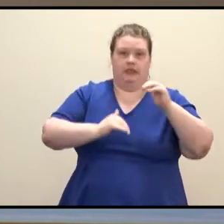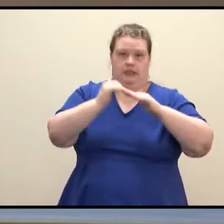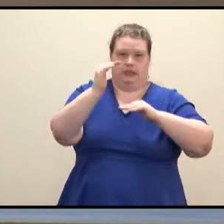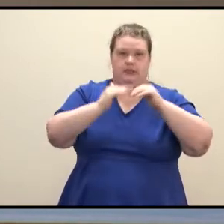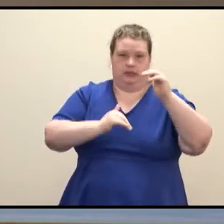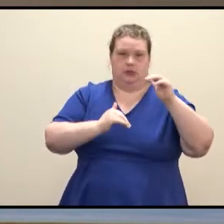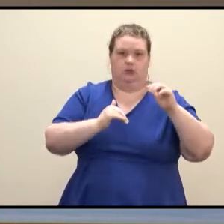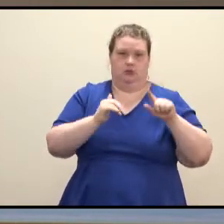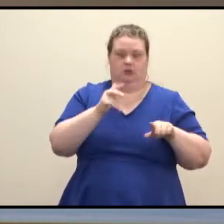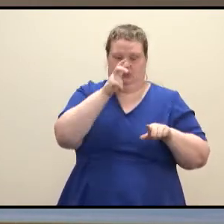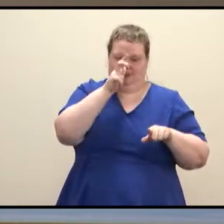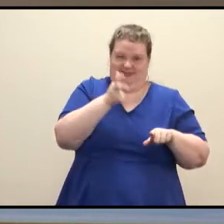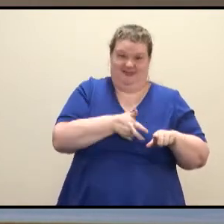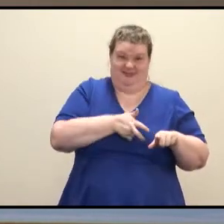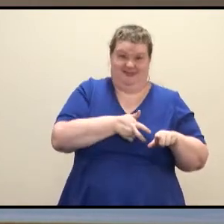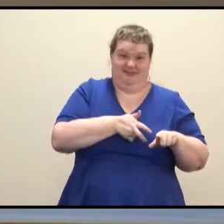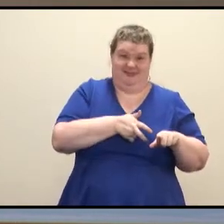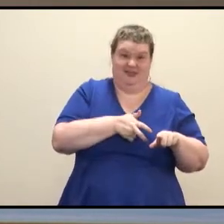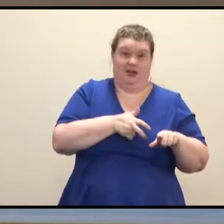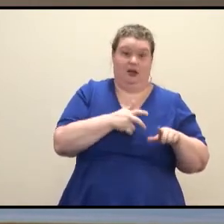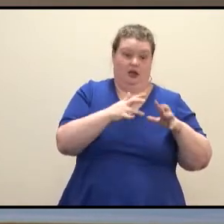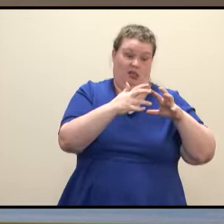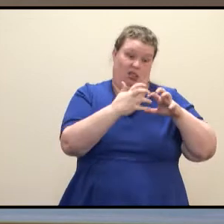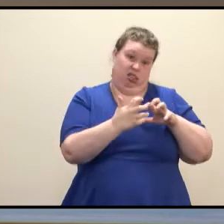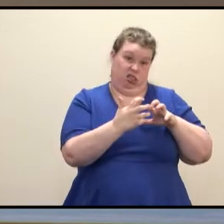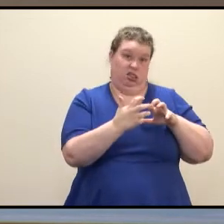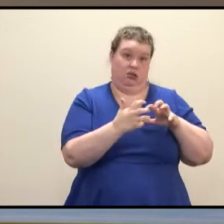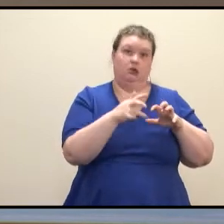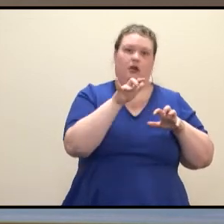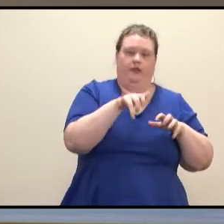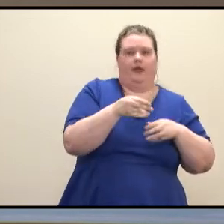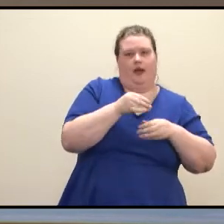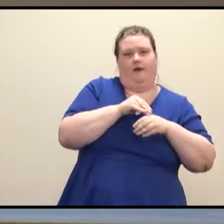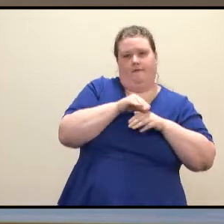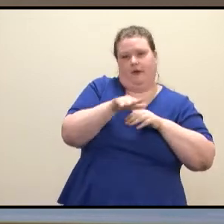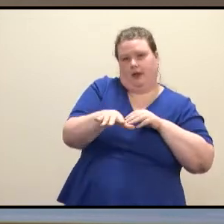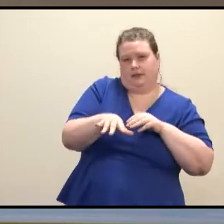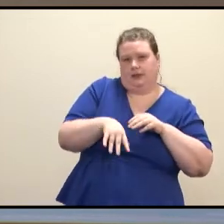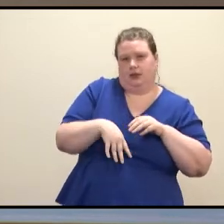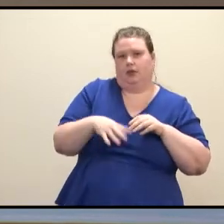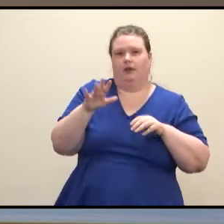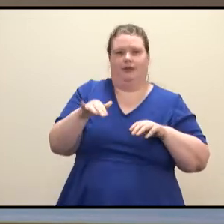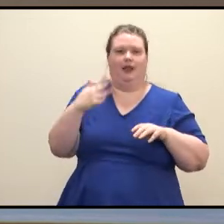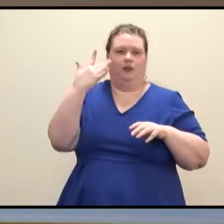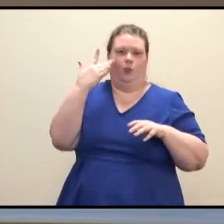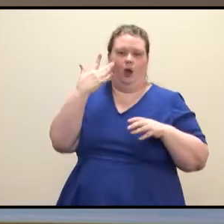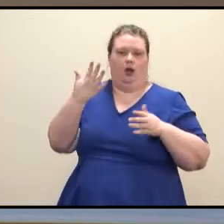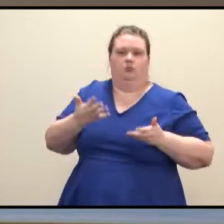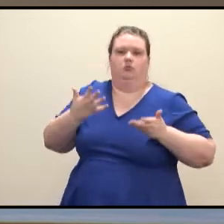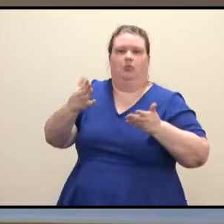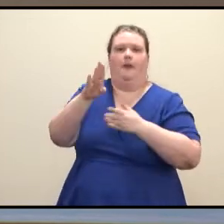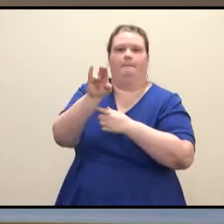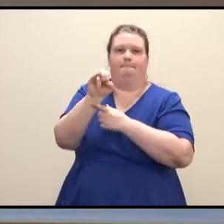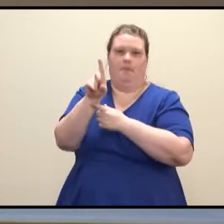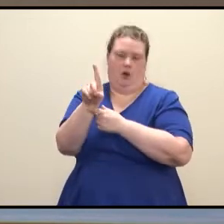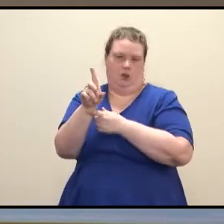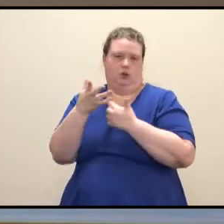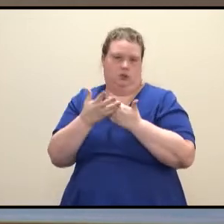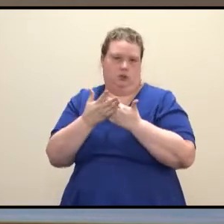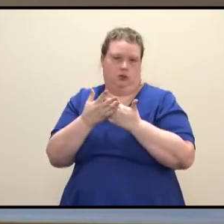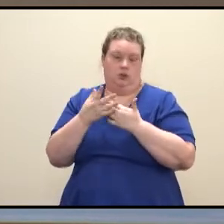election, right? We took it to the voters. So, people will go different places for different reasons.